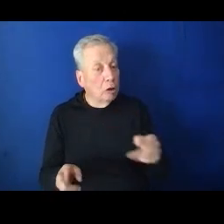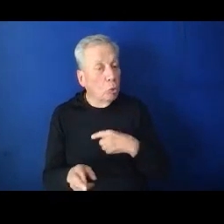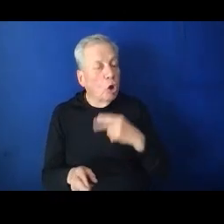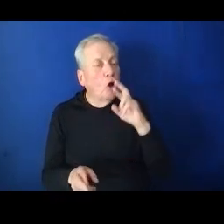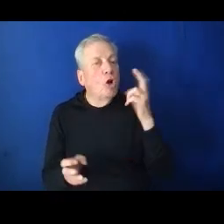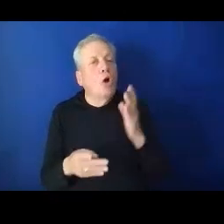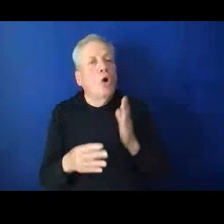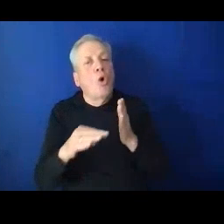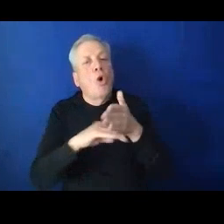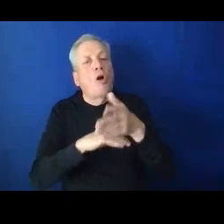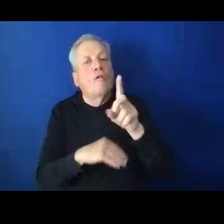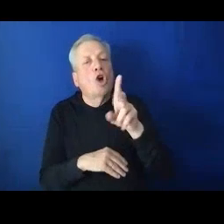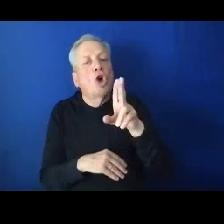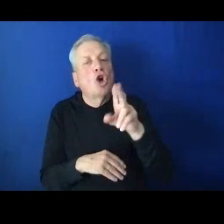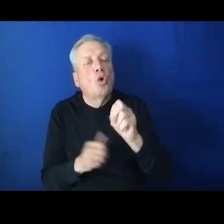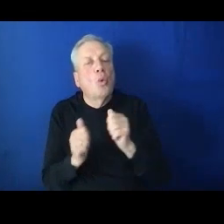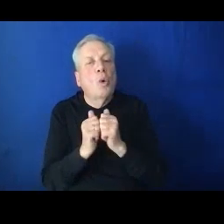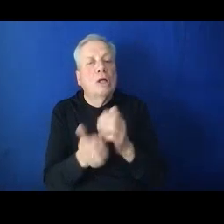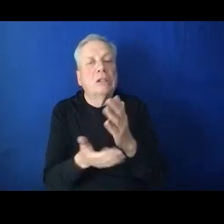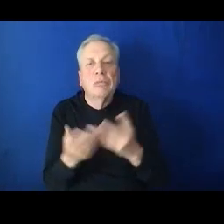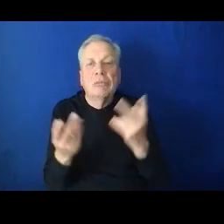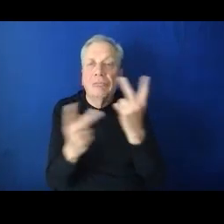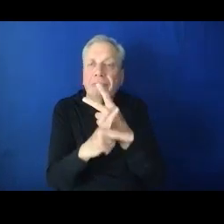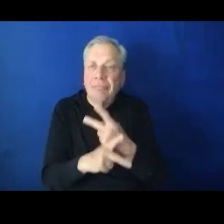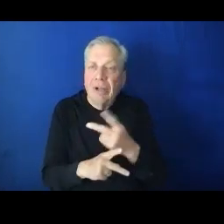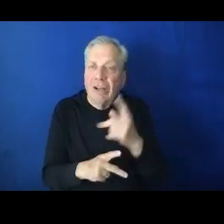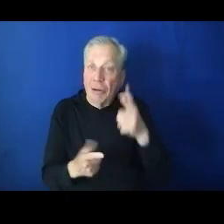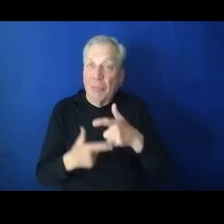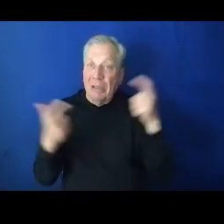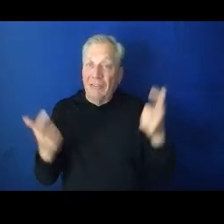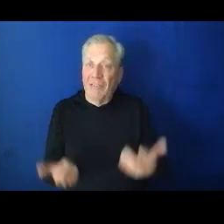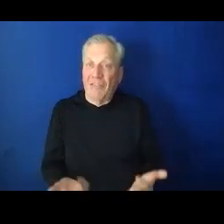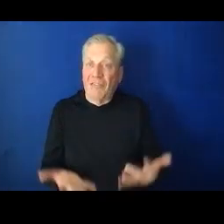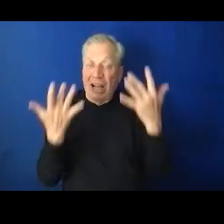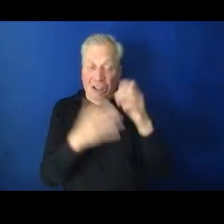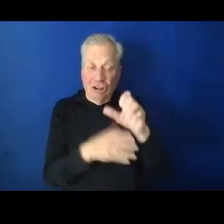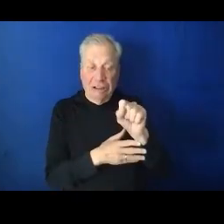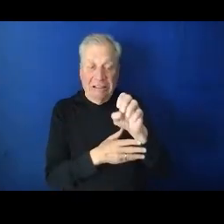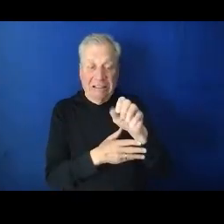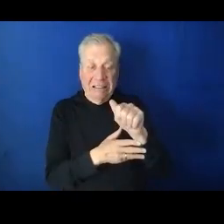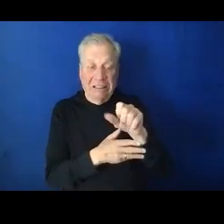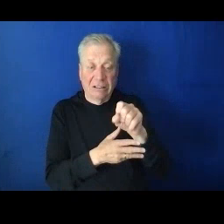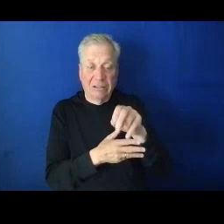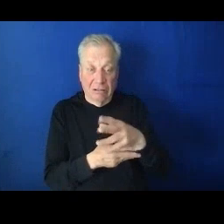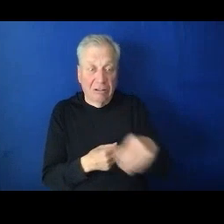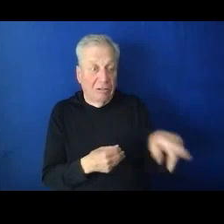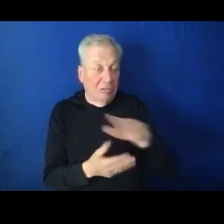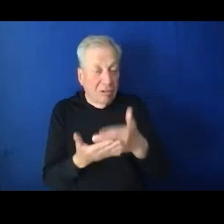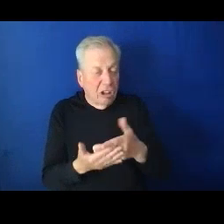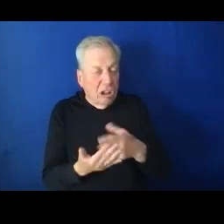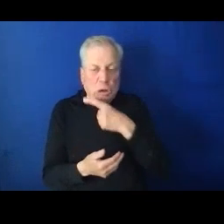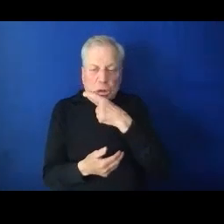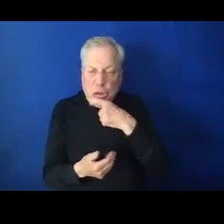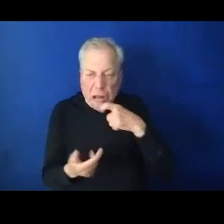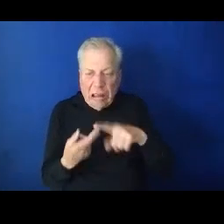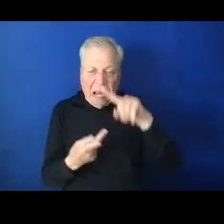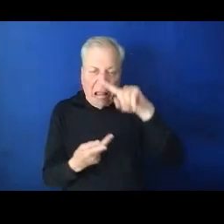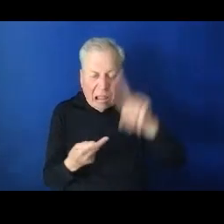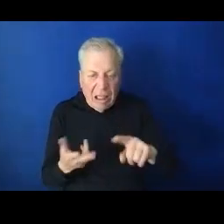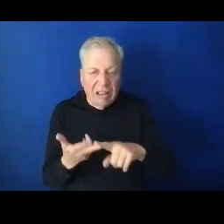some calculations for a big fire season. The planets aligned, dryness, lightning,